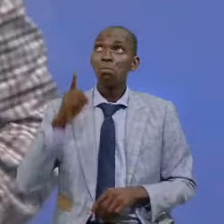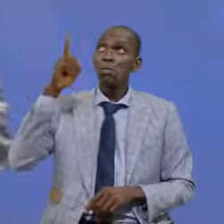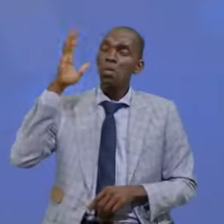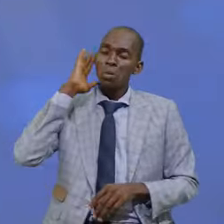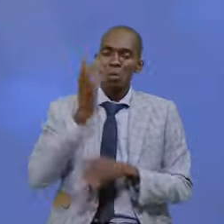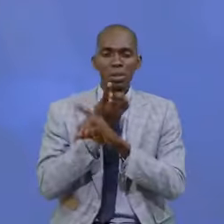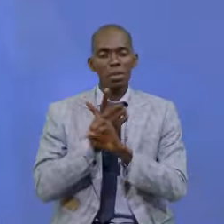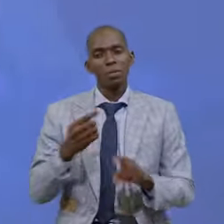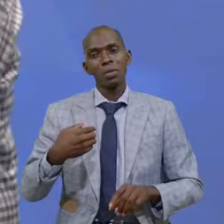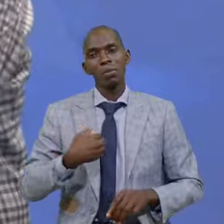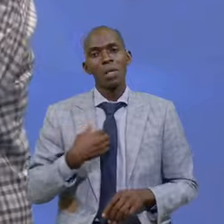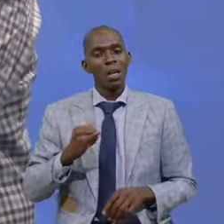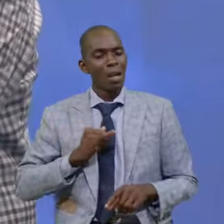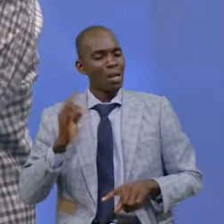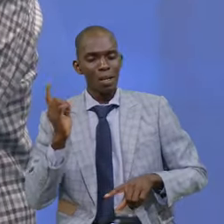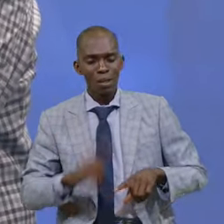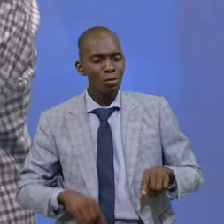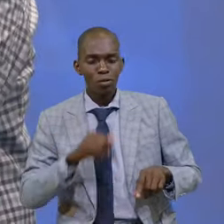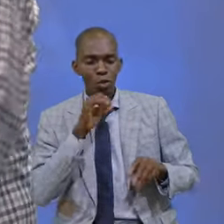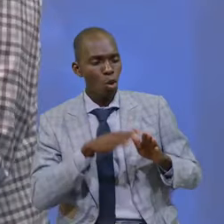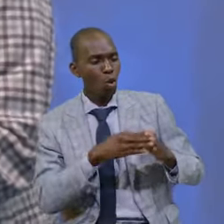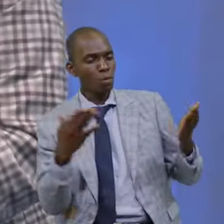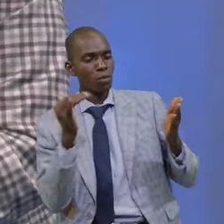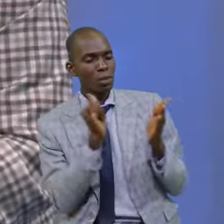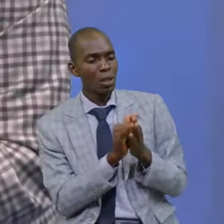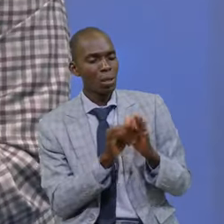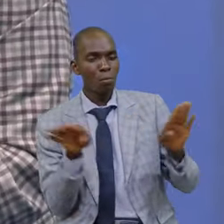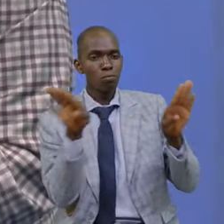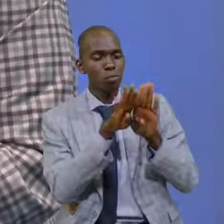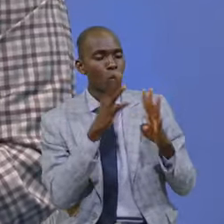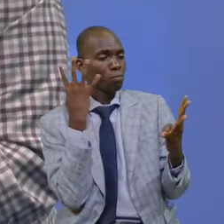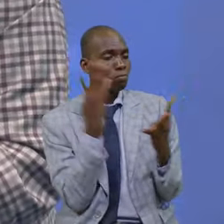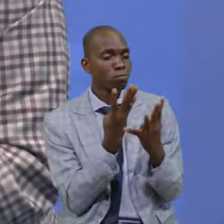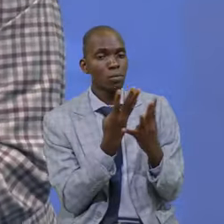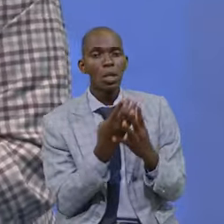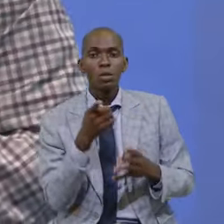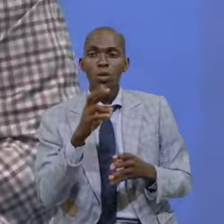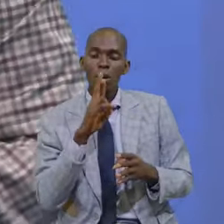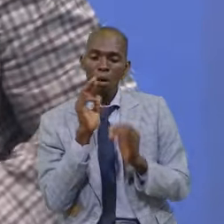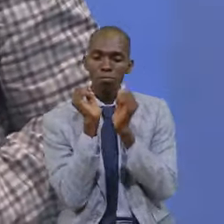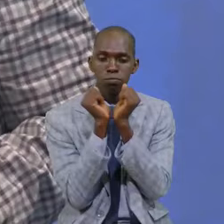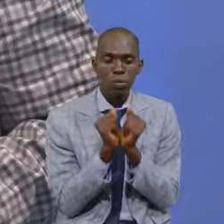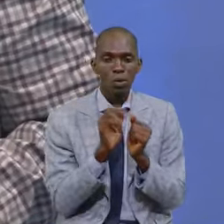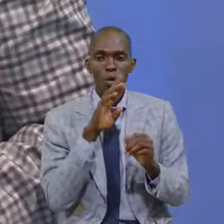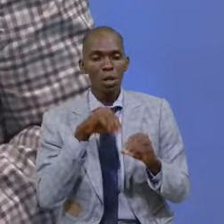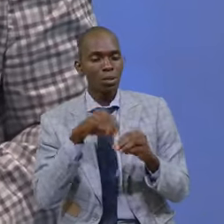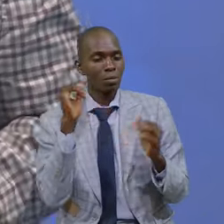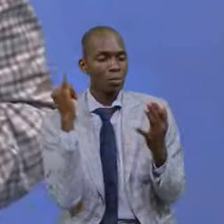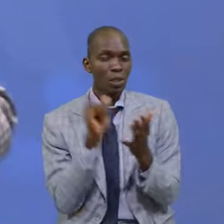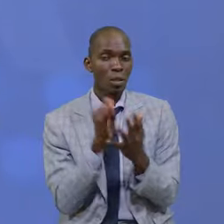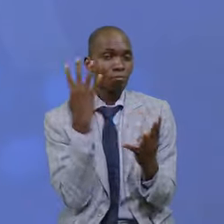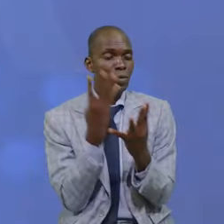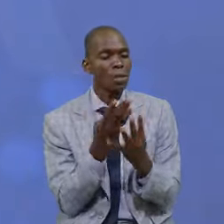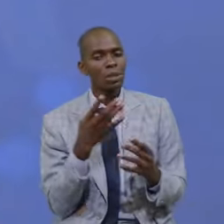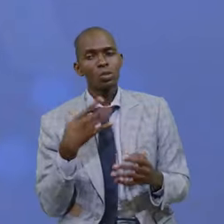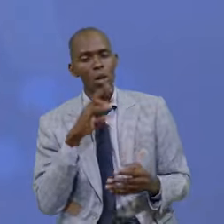me. I cannot open that prison door, and you are caged, and you are imprisoned, and there you are,